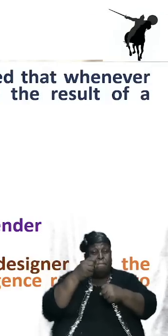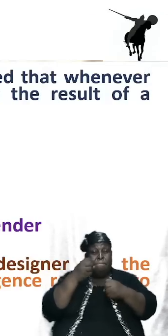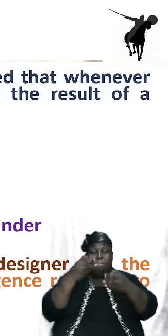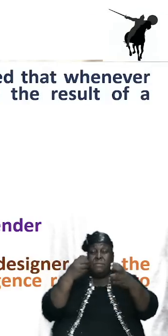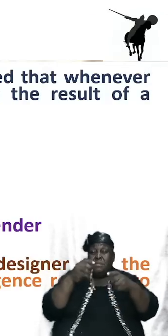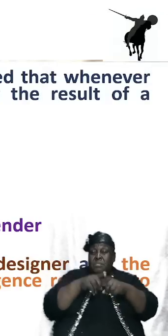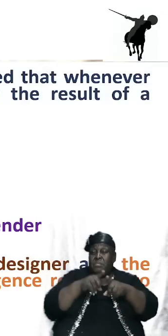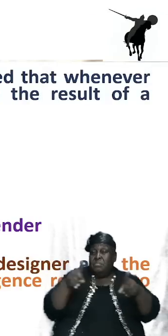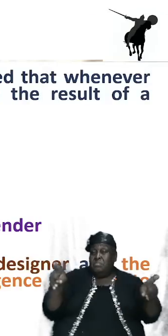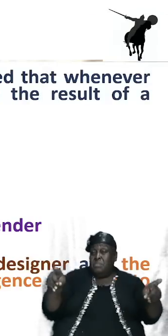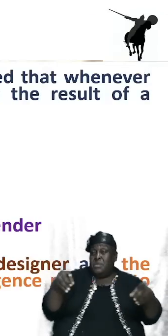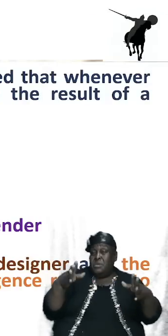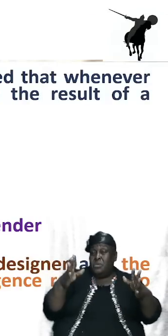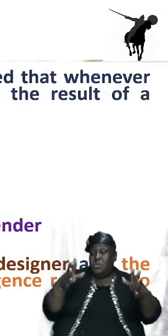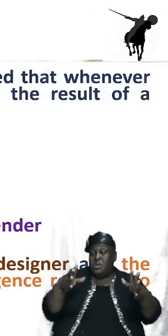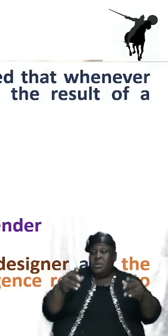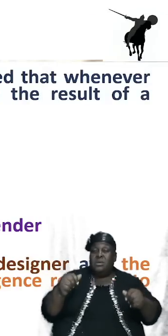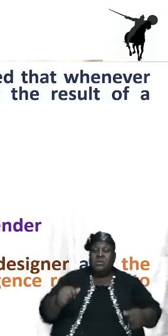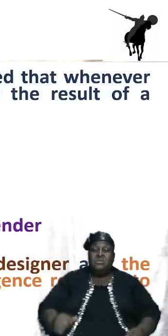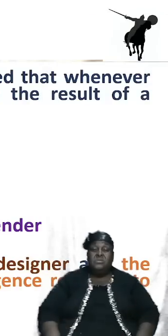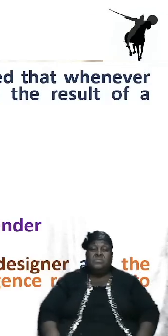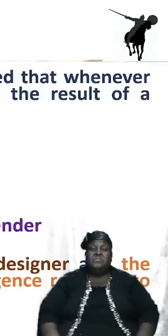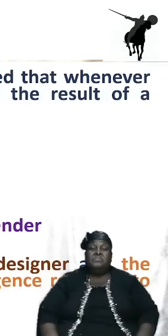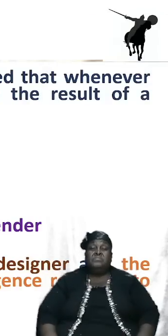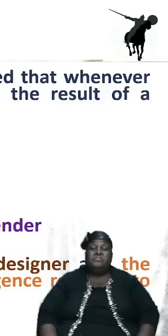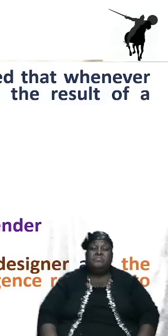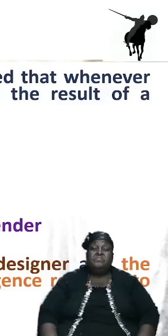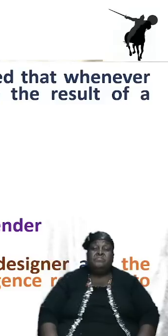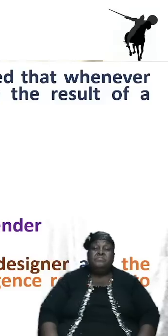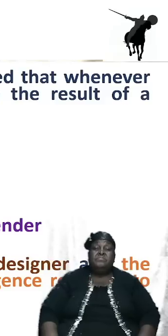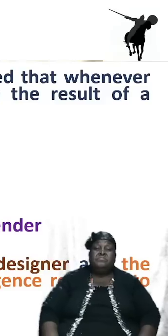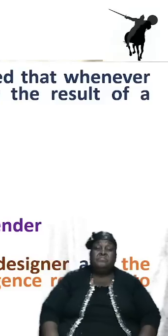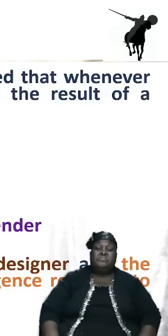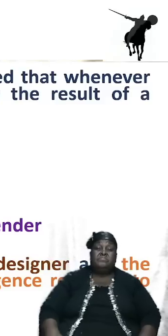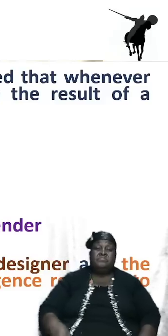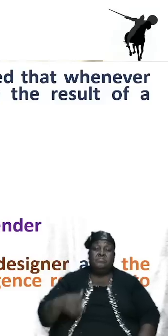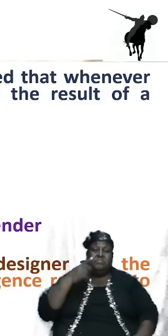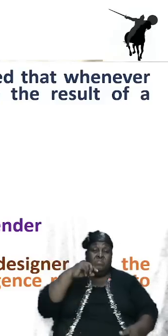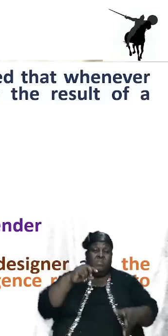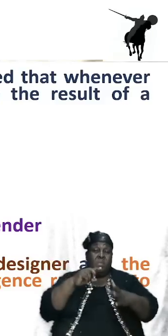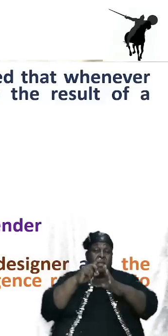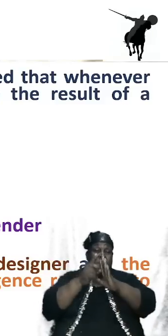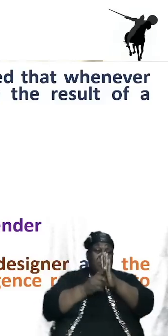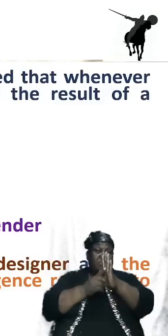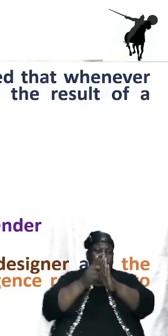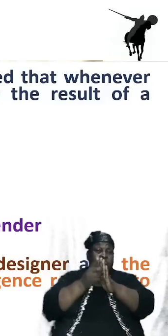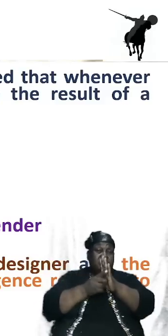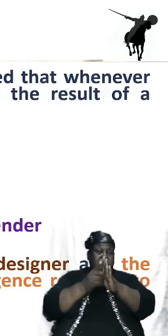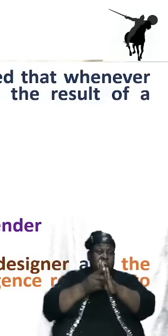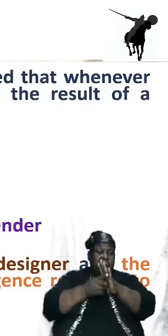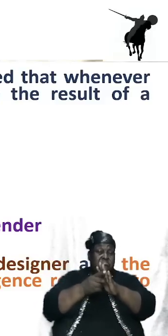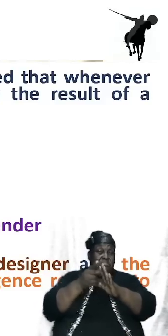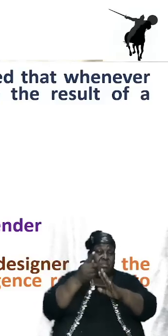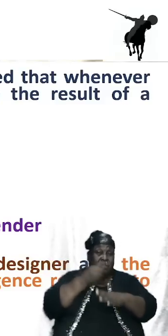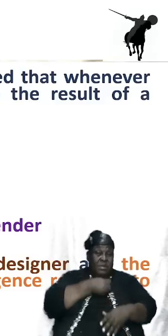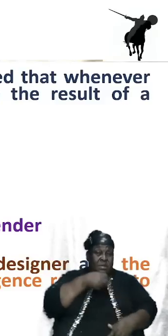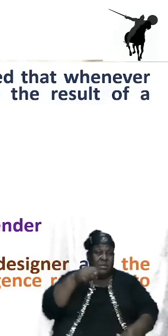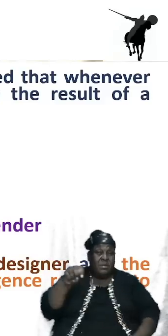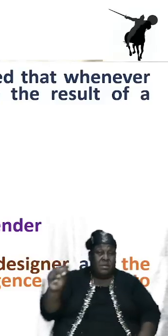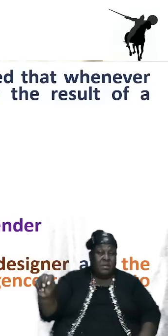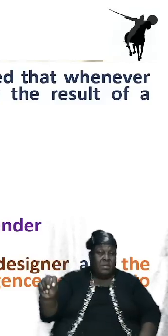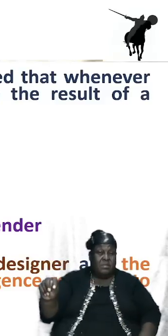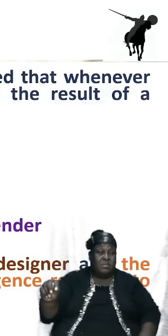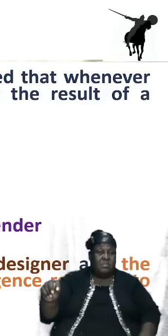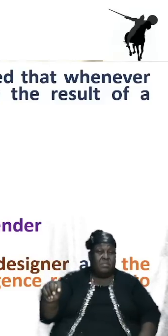we can look at it. Amen. But we're looking at what is called the argument from design. The theological term is the